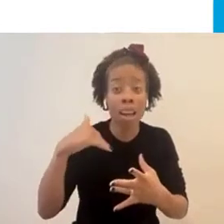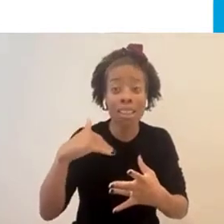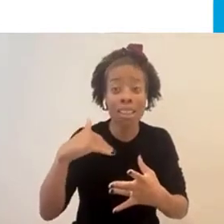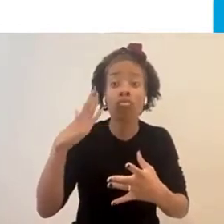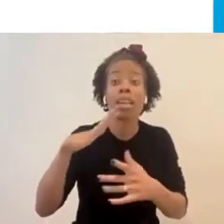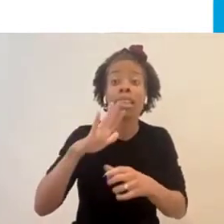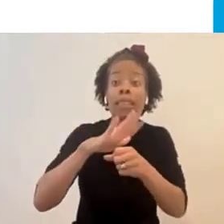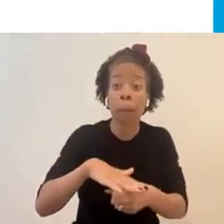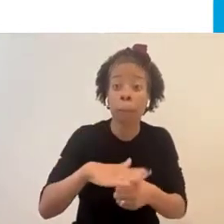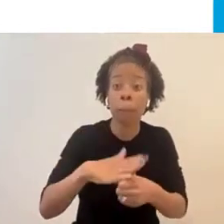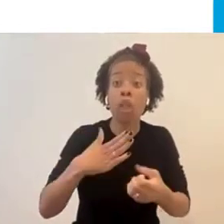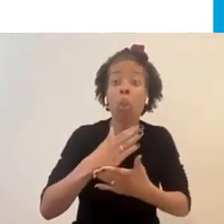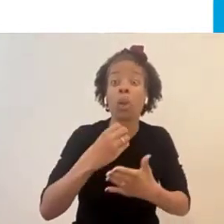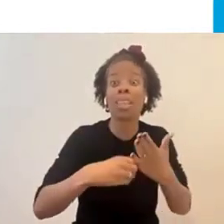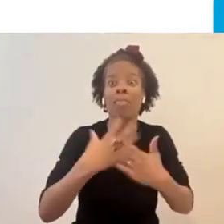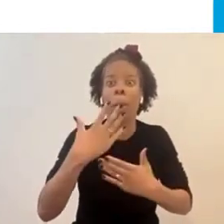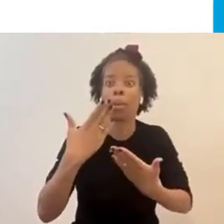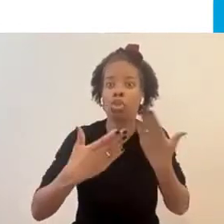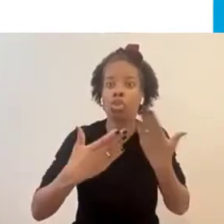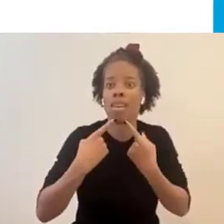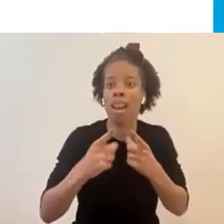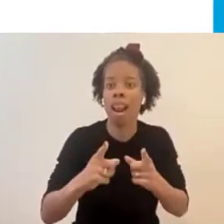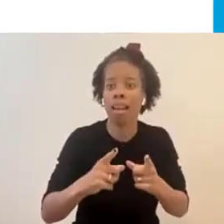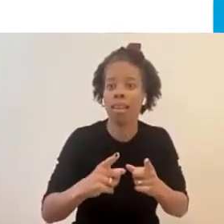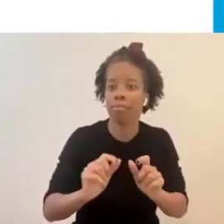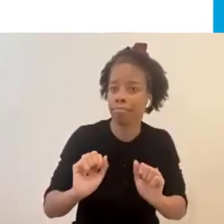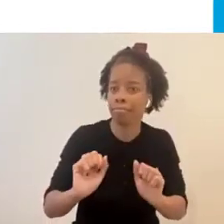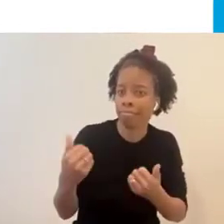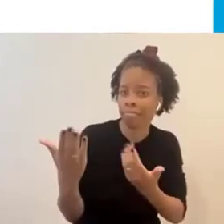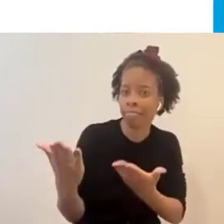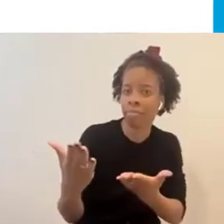storytelling. Natalie, over to you.